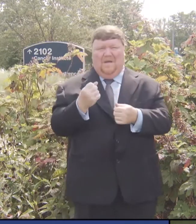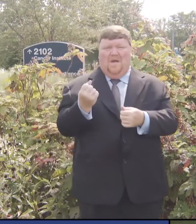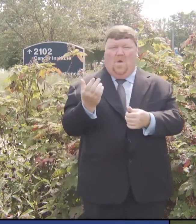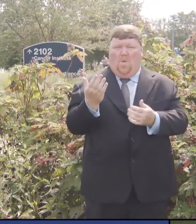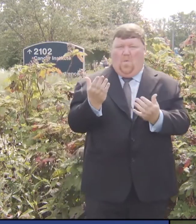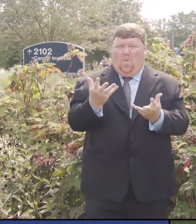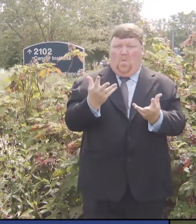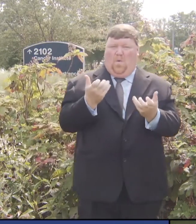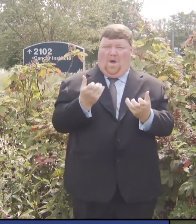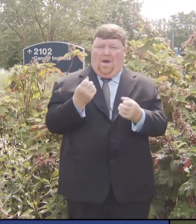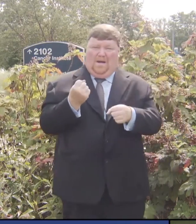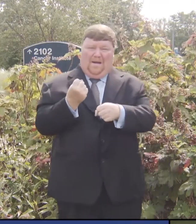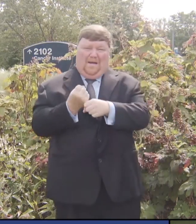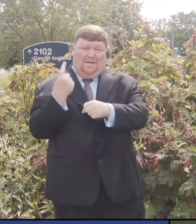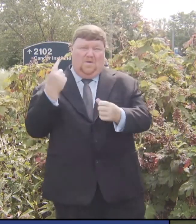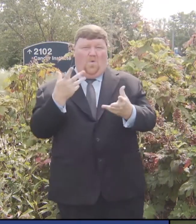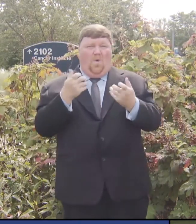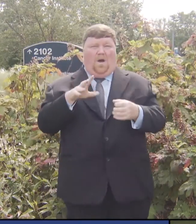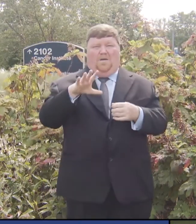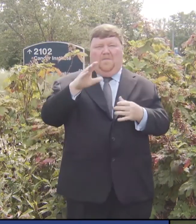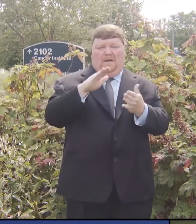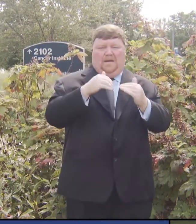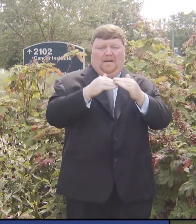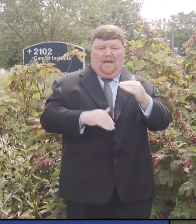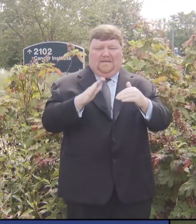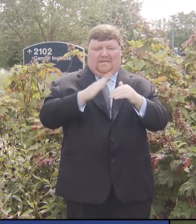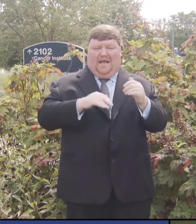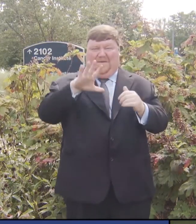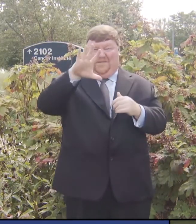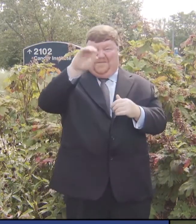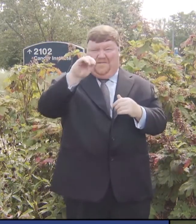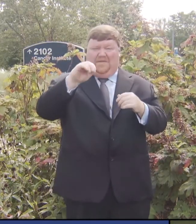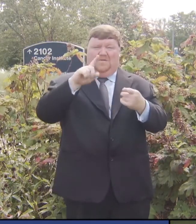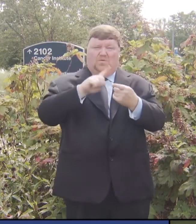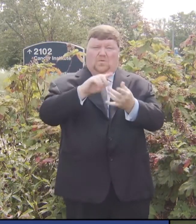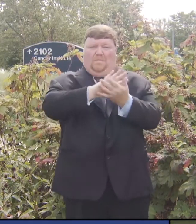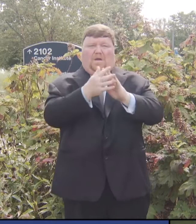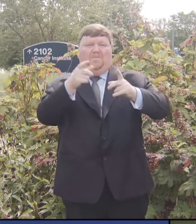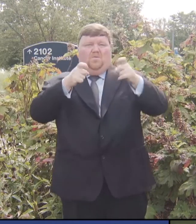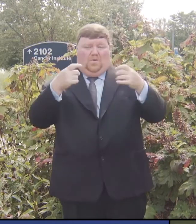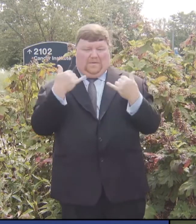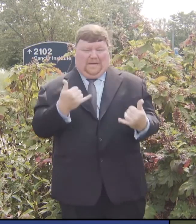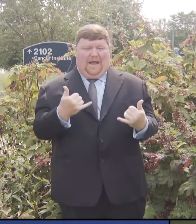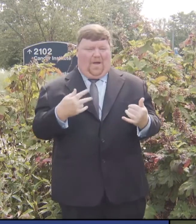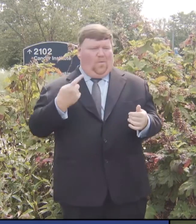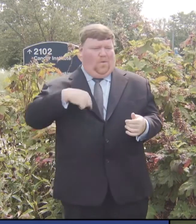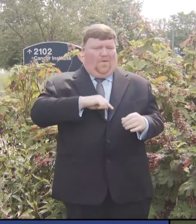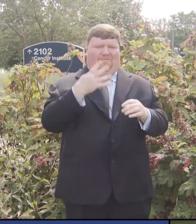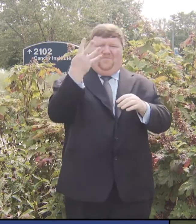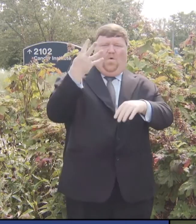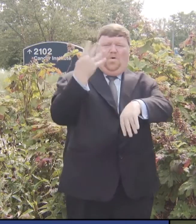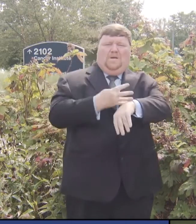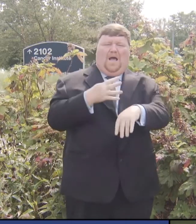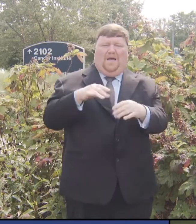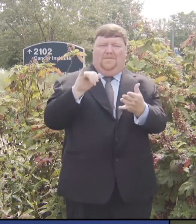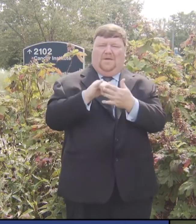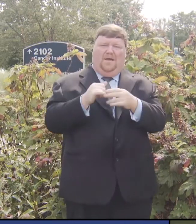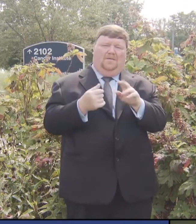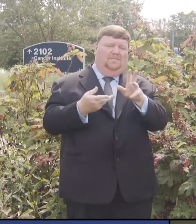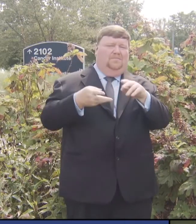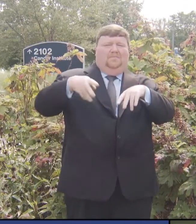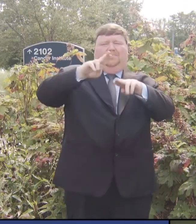50 cases per 100,000 to be in control. We're 4 times that in the central Pennsylvania region. It's putting a stress on all of our